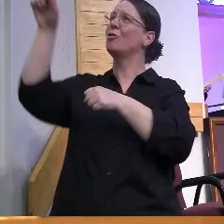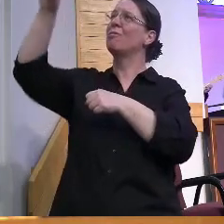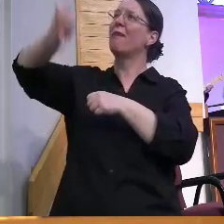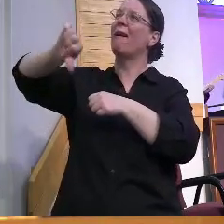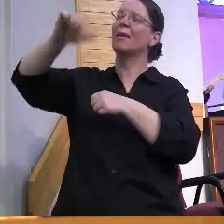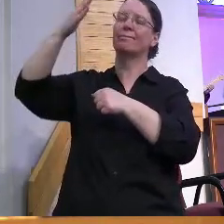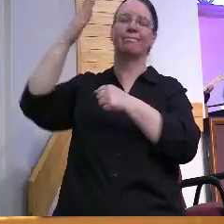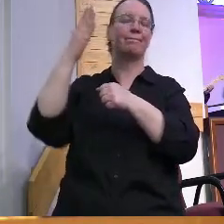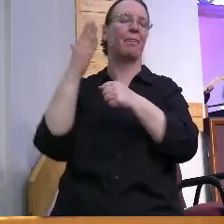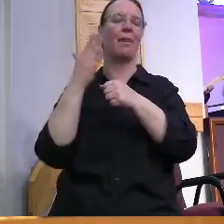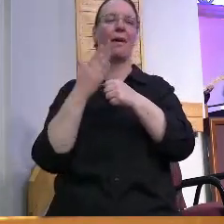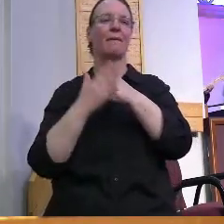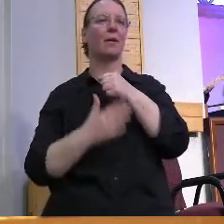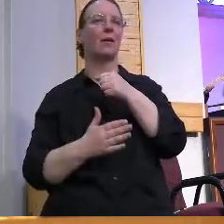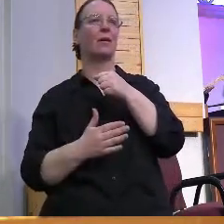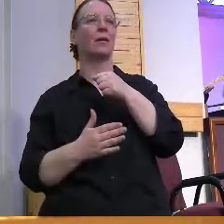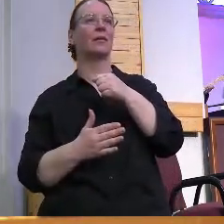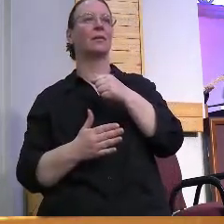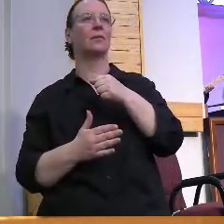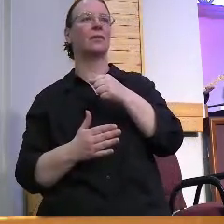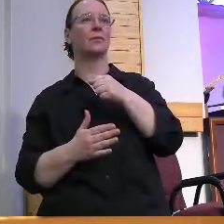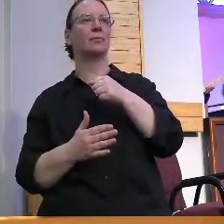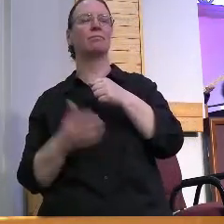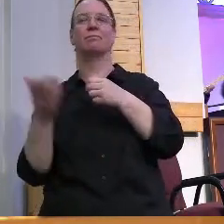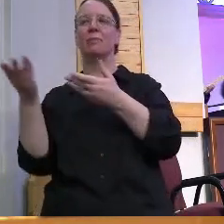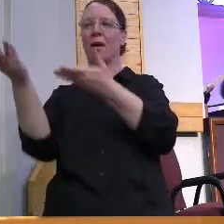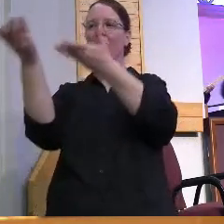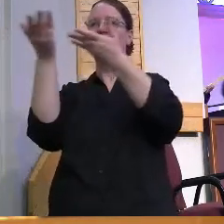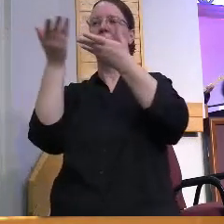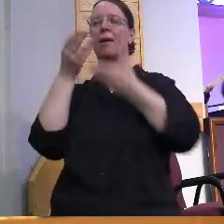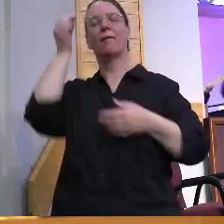you never will be fail.